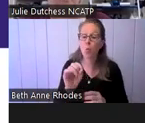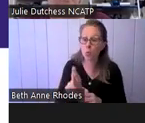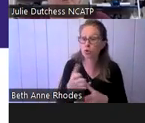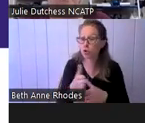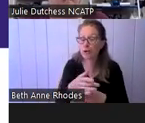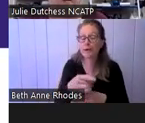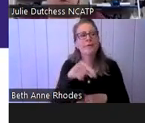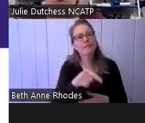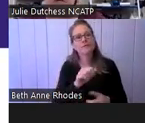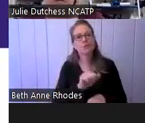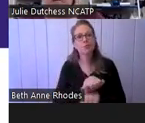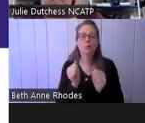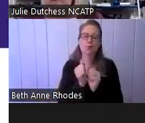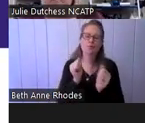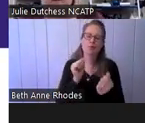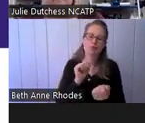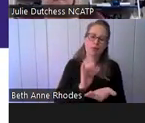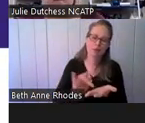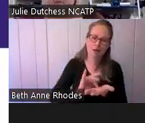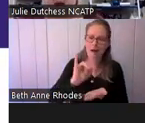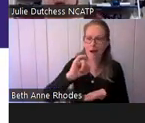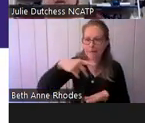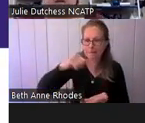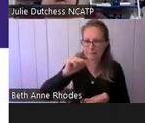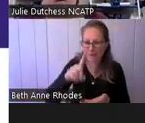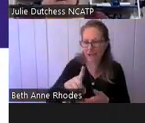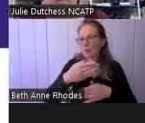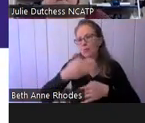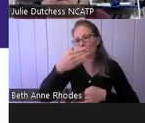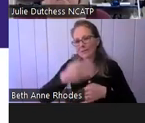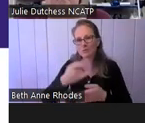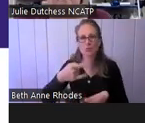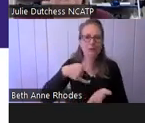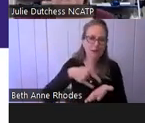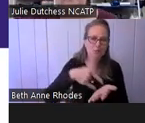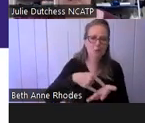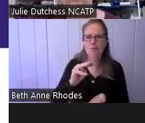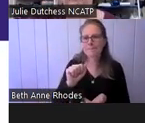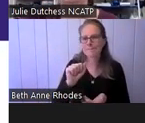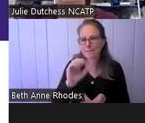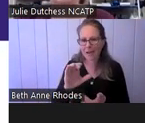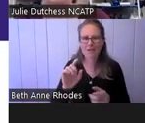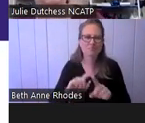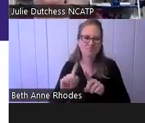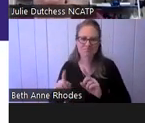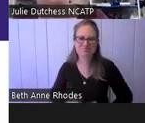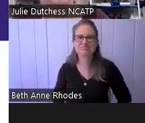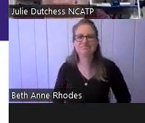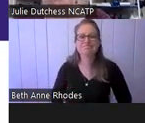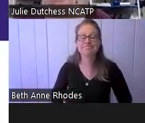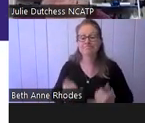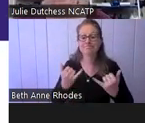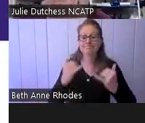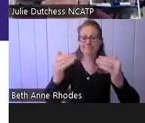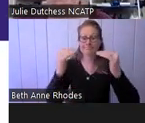iPads, Chromebooks, Android, iPhone, Windows, and Mac. So the next one is the to-do